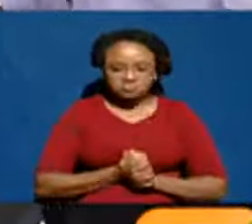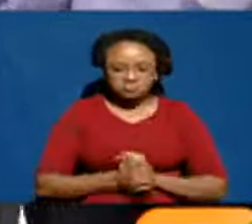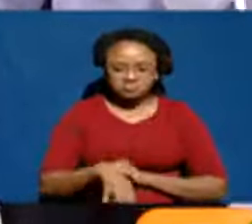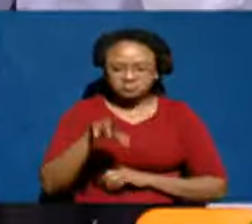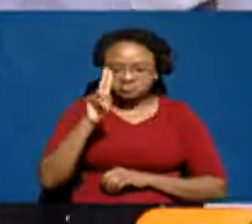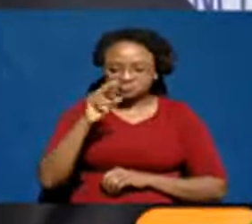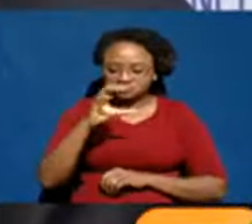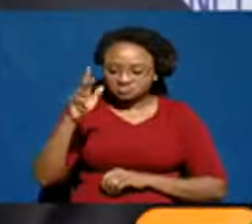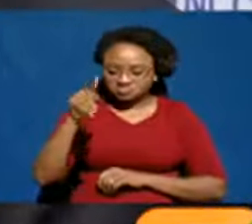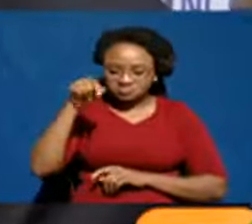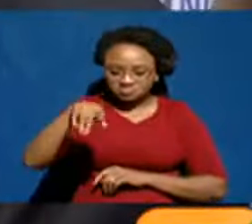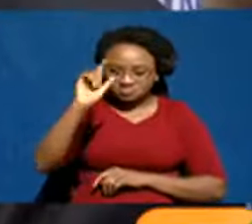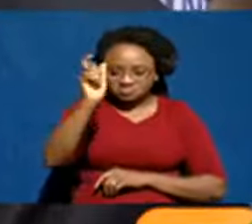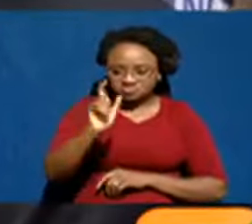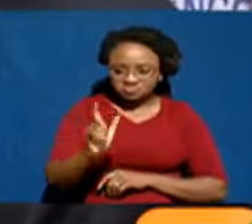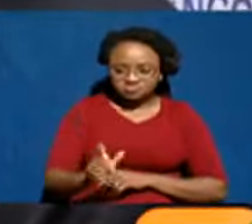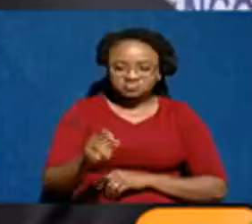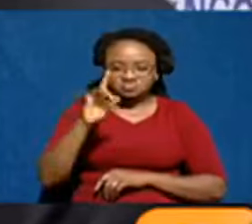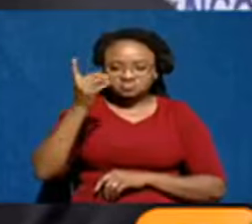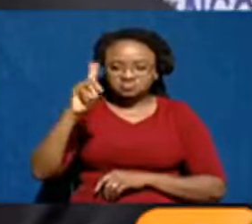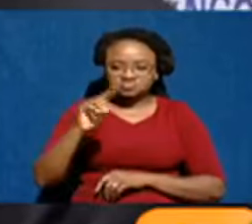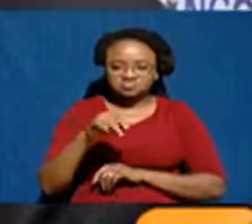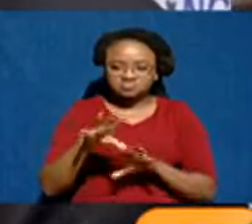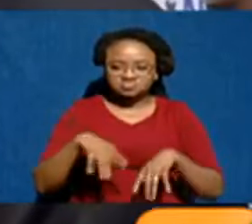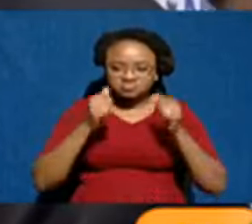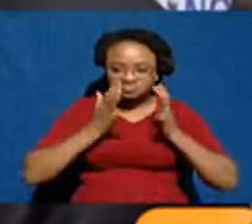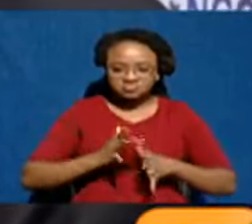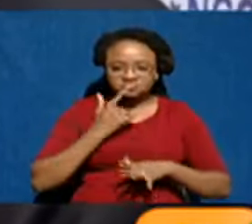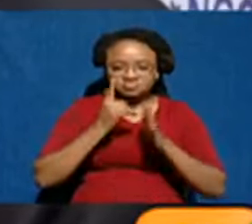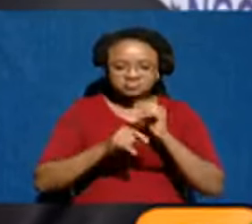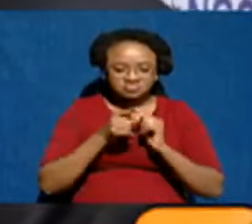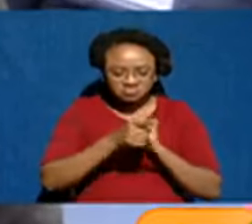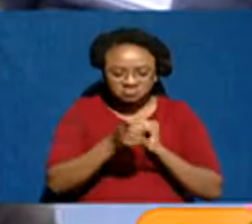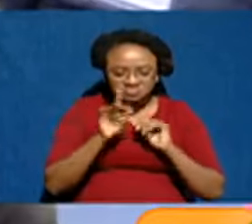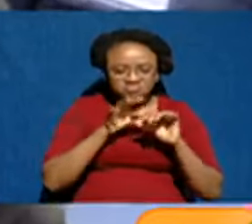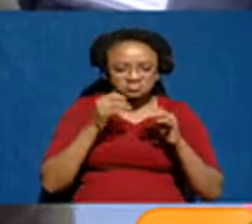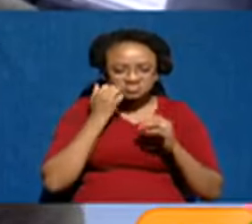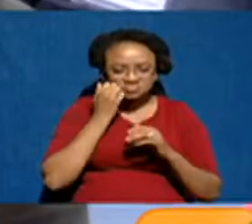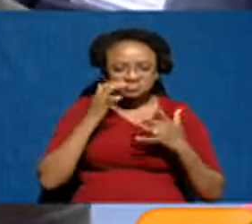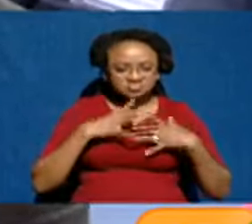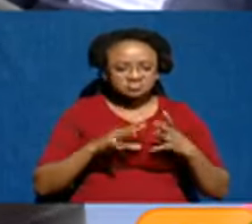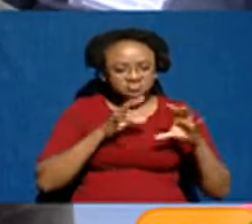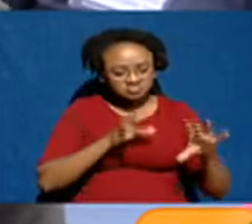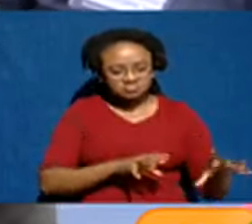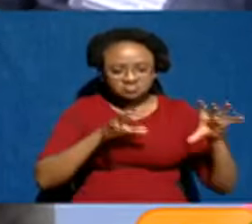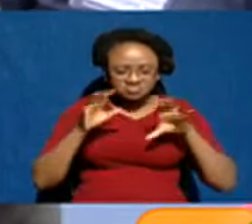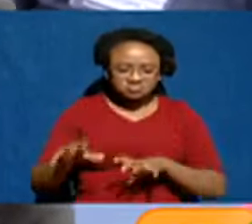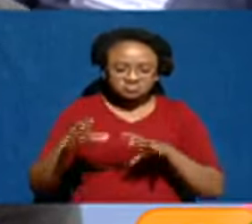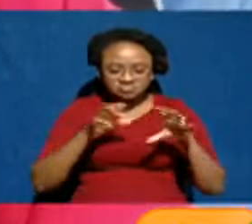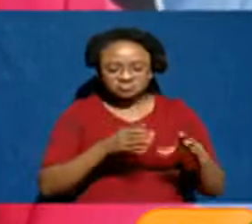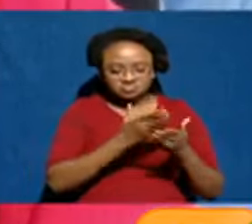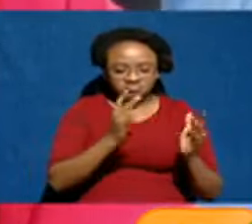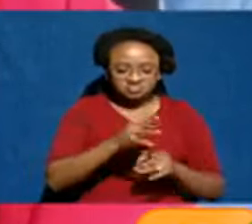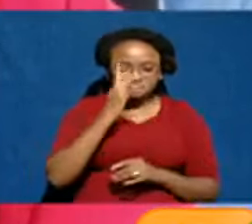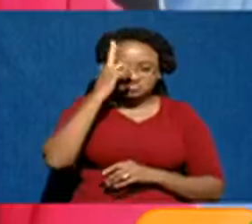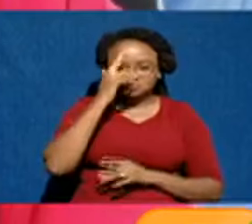NCCK Nairobi Region Chairman Alphos Kanga says the want and suffering endured by patients in public hospitals should be enough